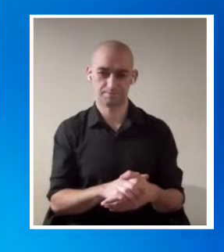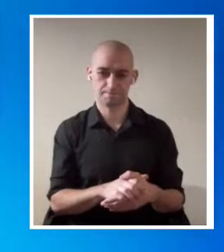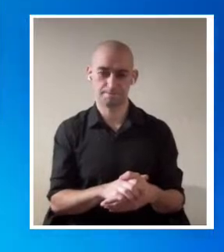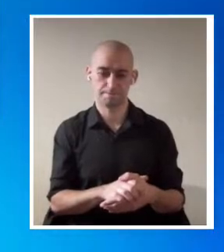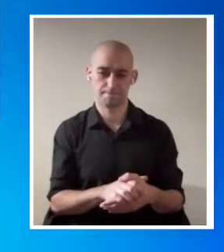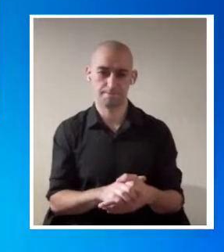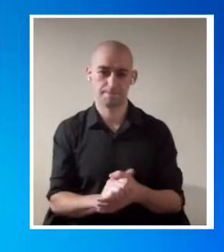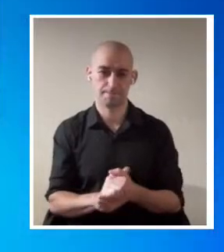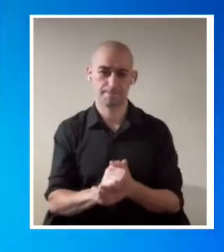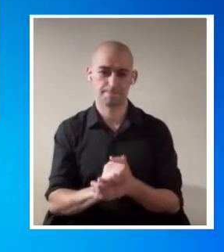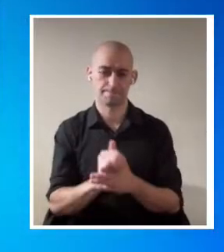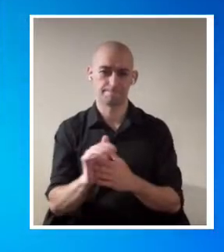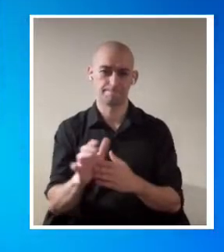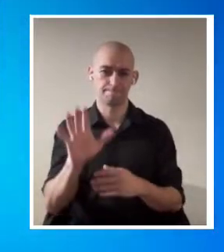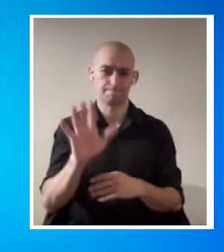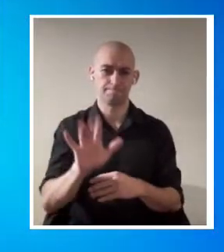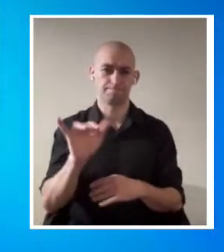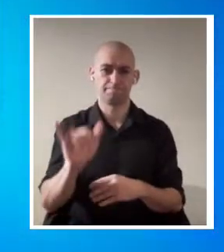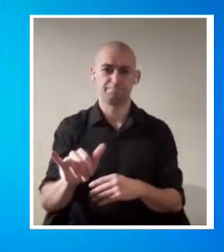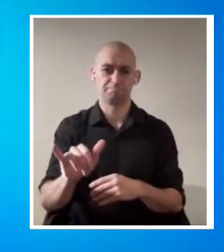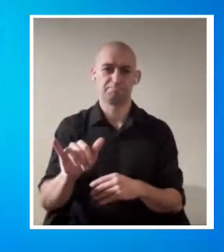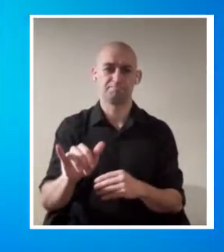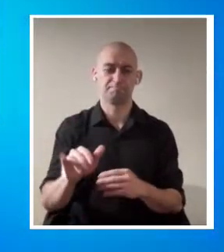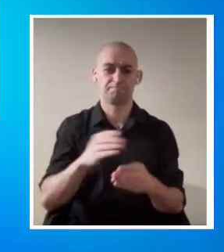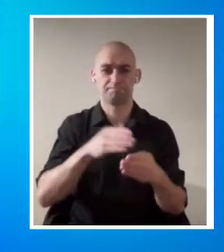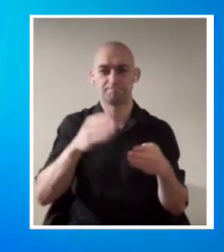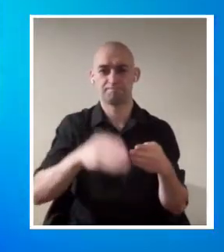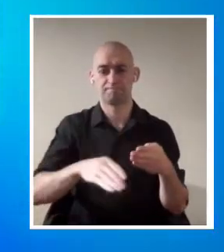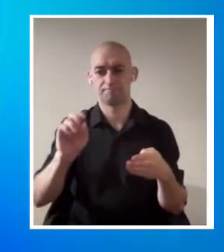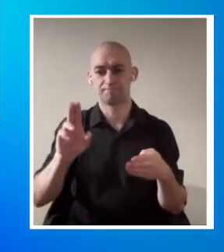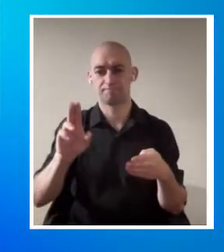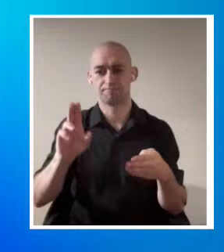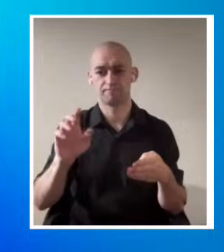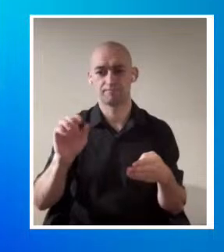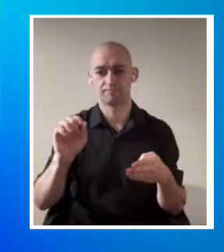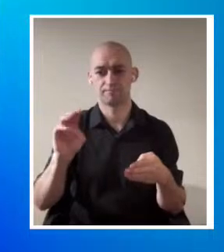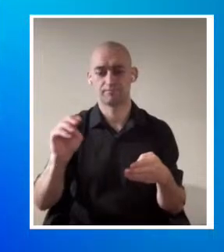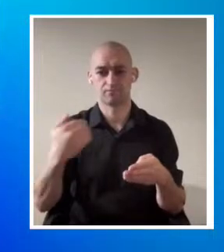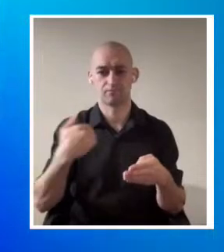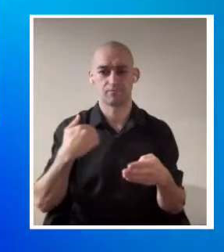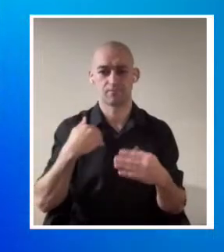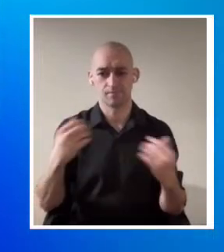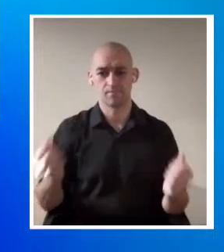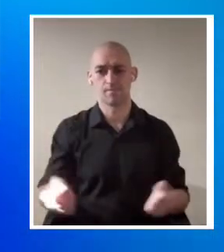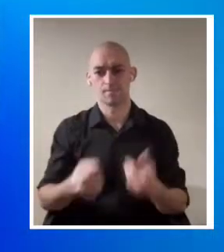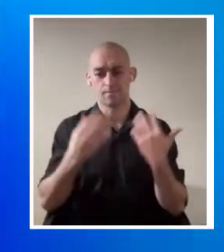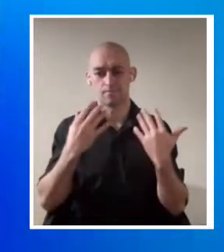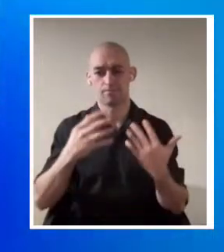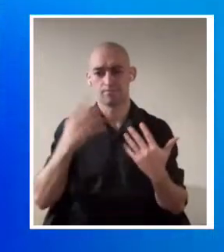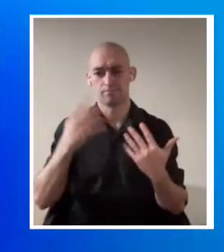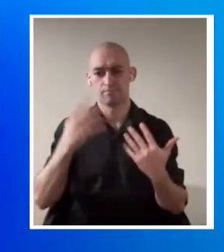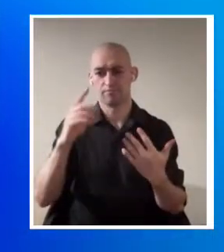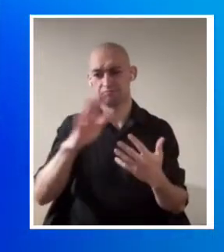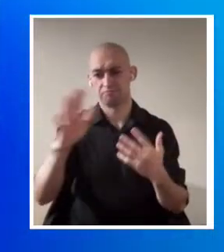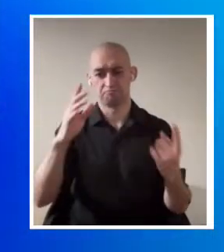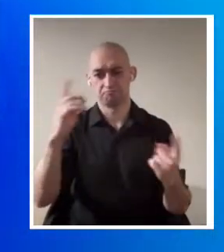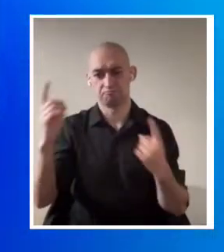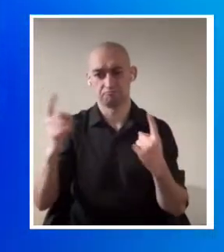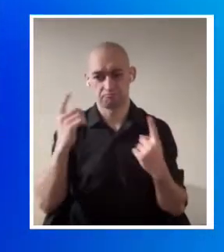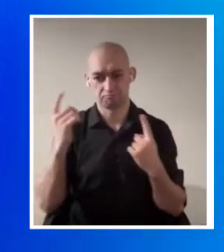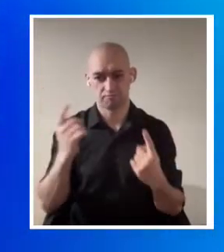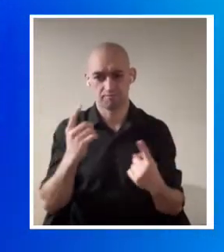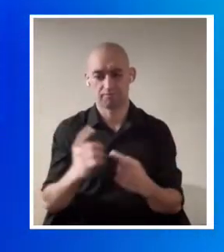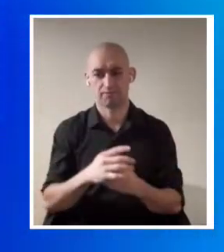then, right? Yeah, let me think about that and then we'll circle back. Okay. We just have to get some stuff text set up on the background to see how quick we can do